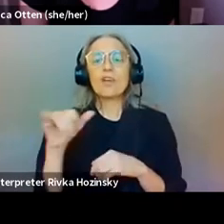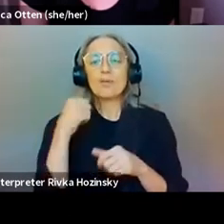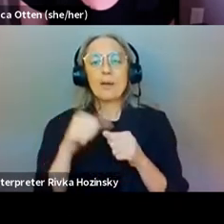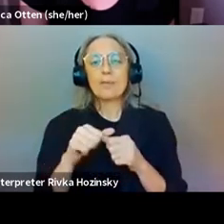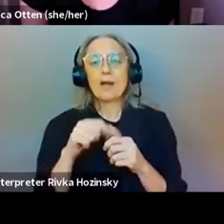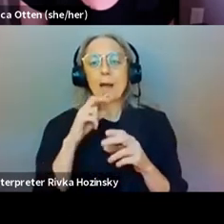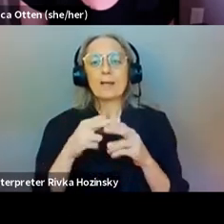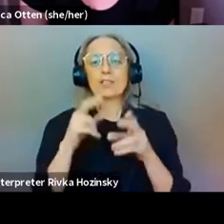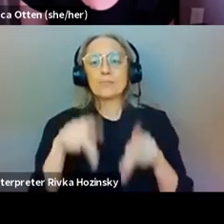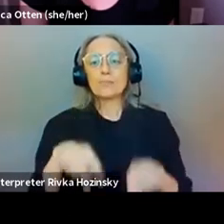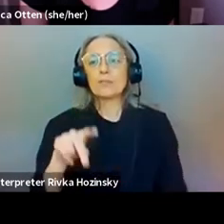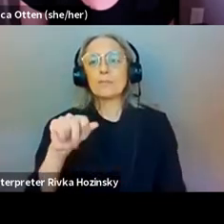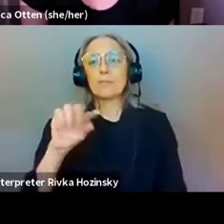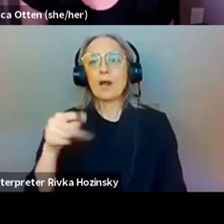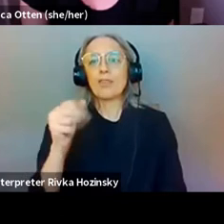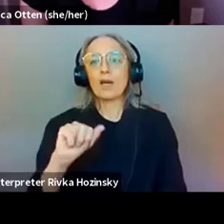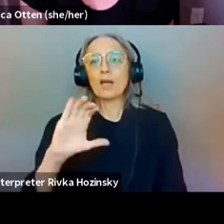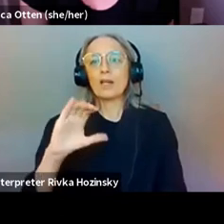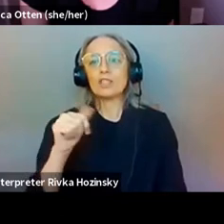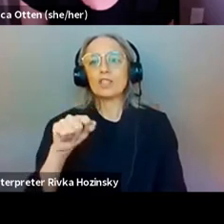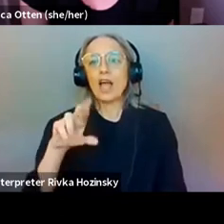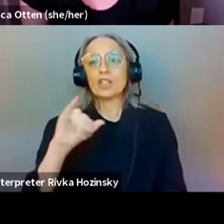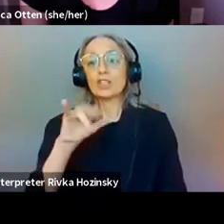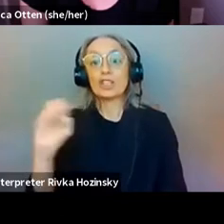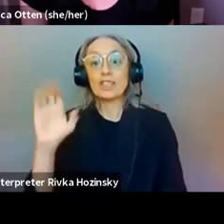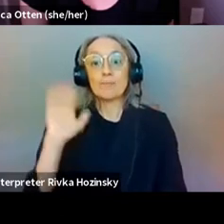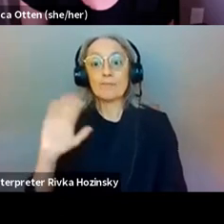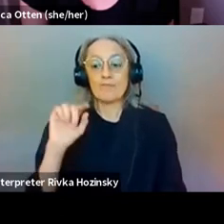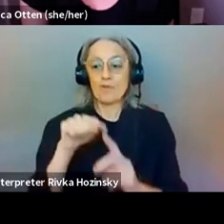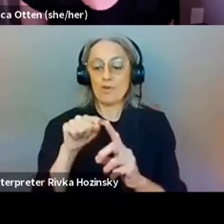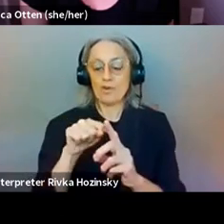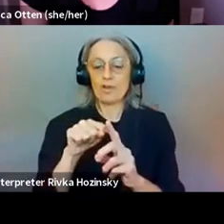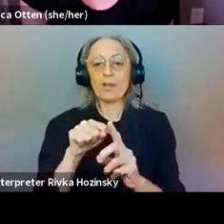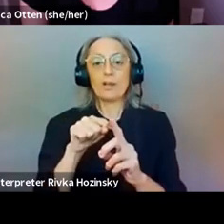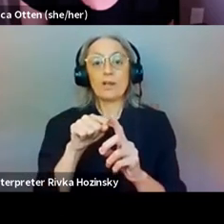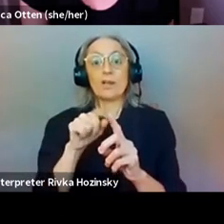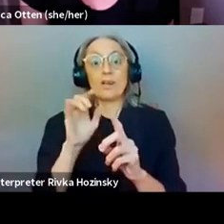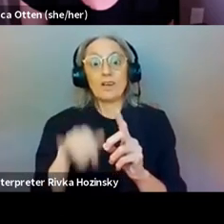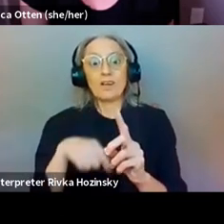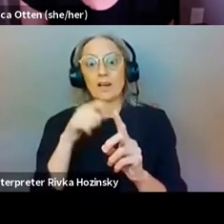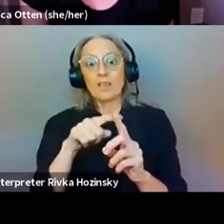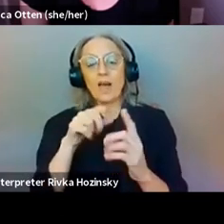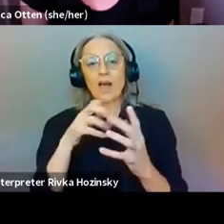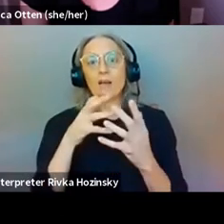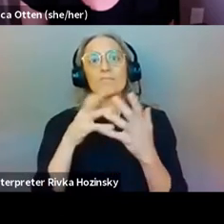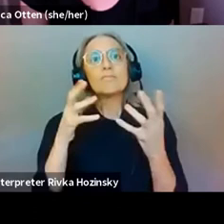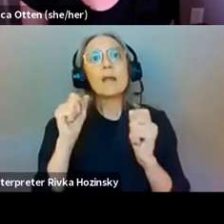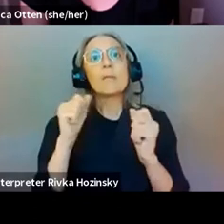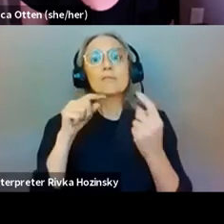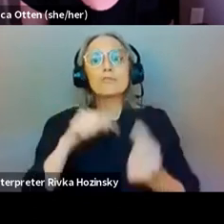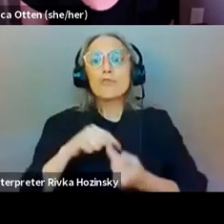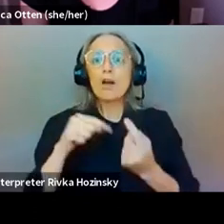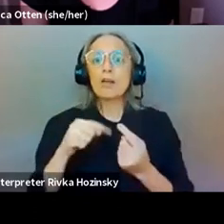that then, for me, like also that the struggle, and for a lot of like post-colonial societies, is that